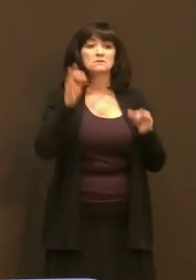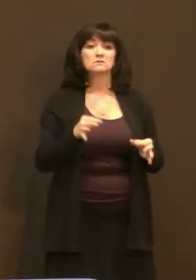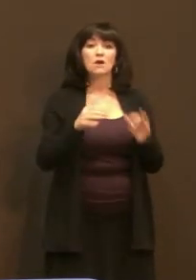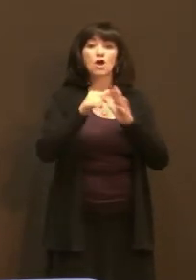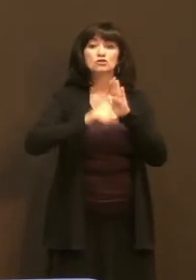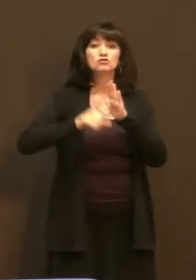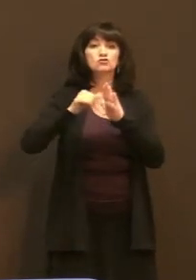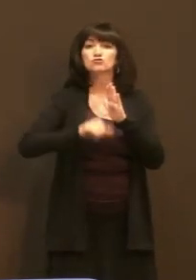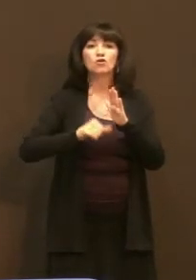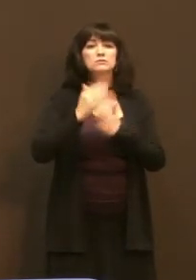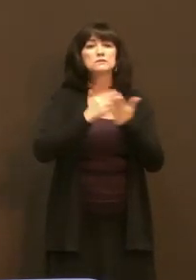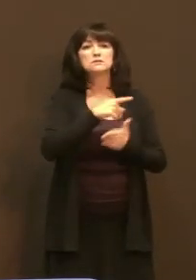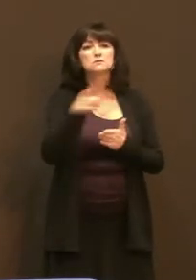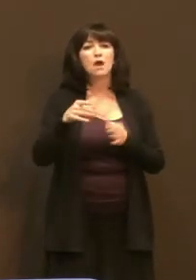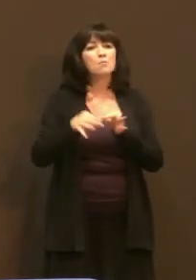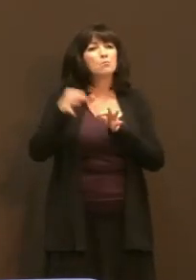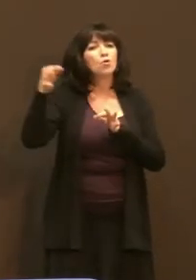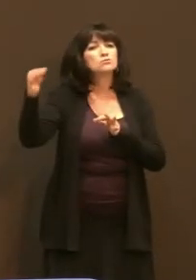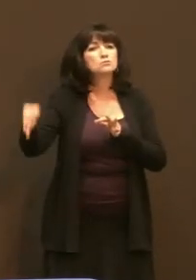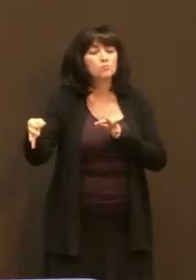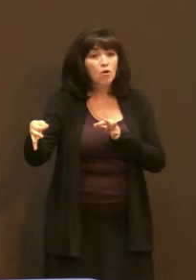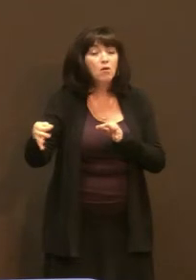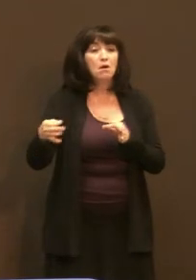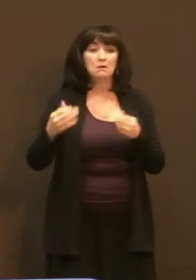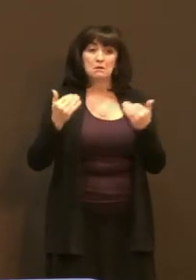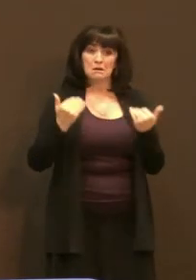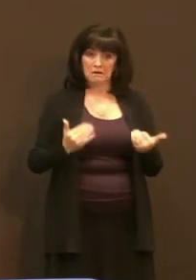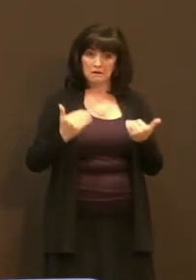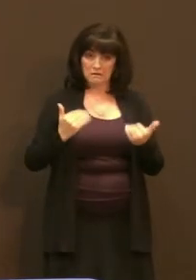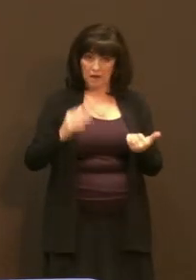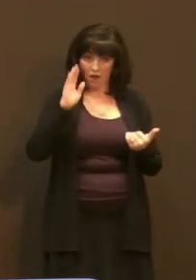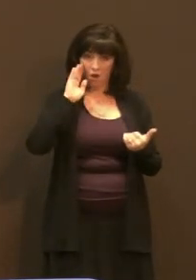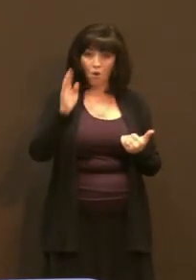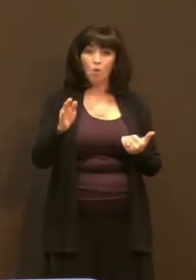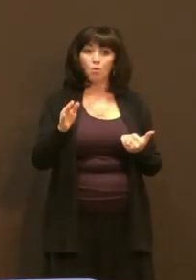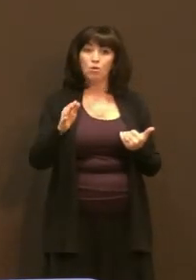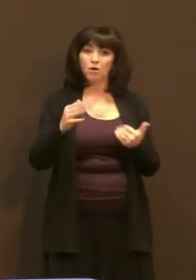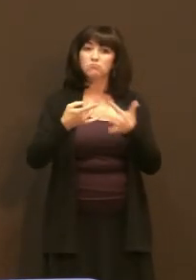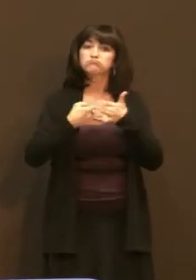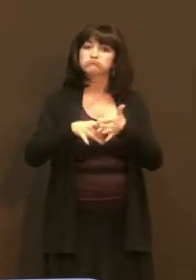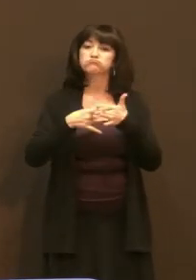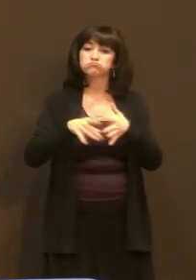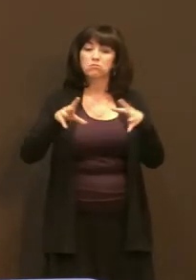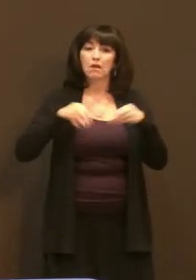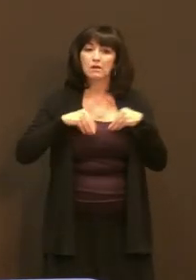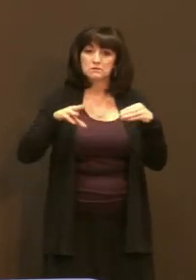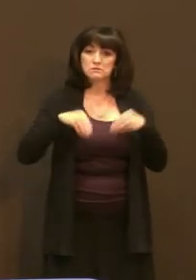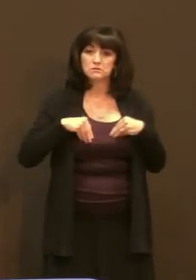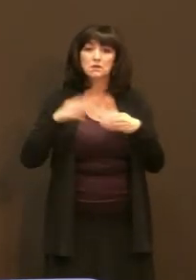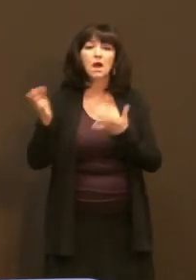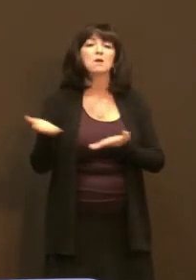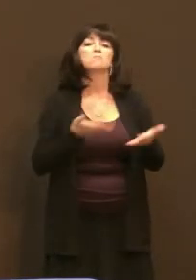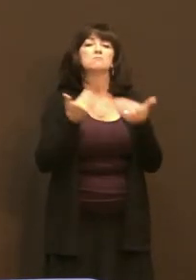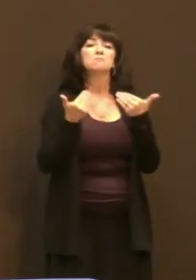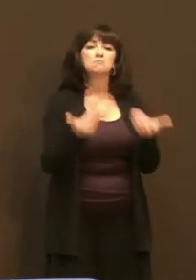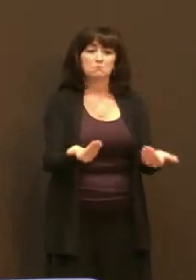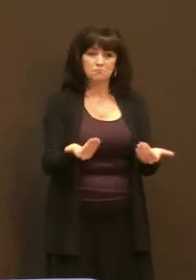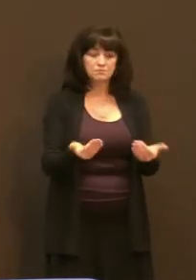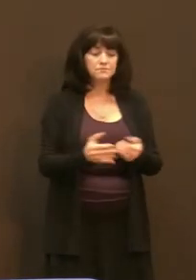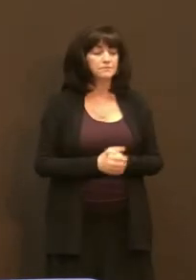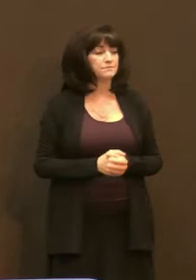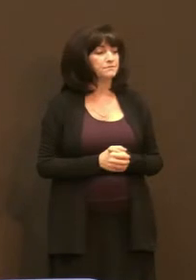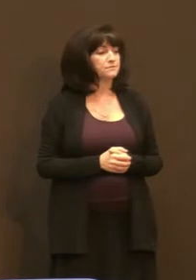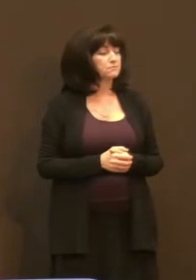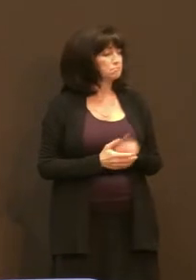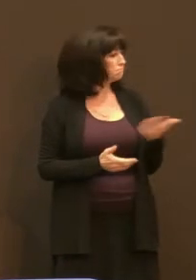number. So we have quite a bit of capacity now, but it does move from day to day, and we keep track of it. The only other thing I would add